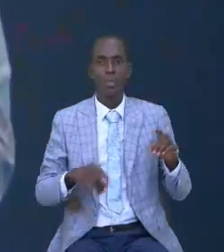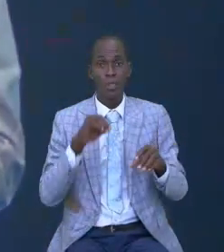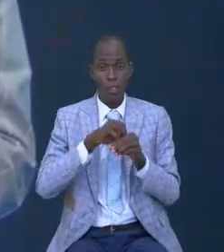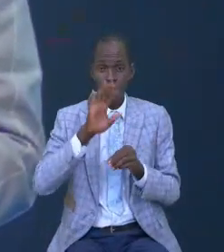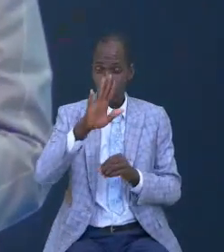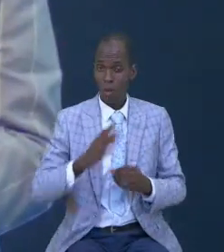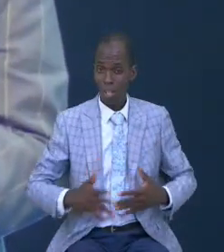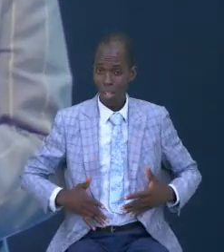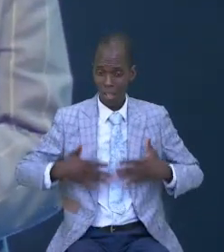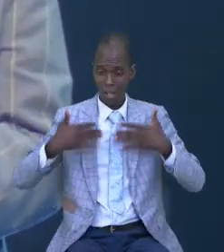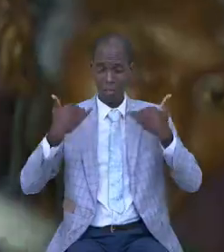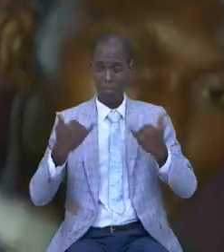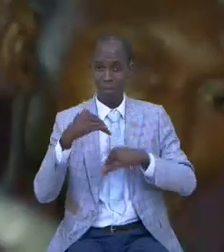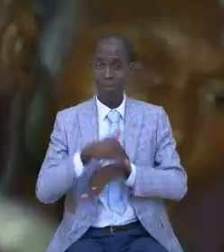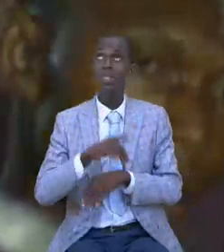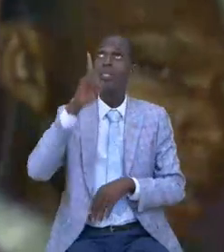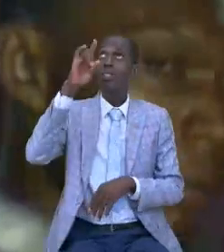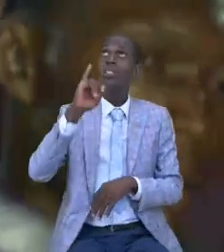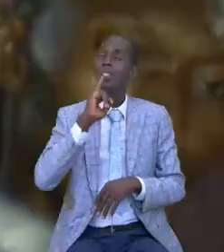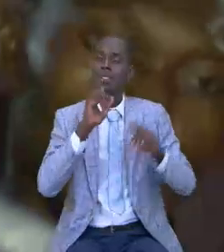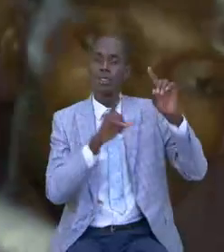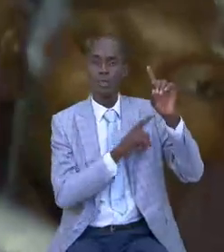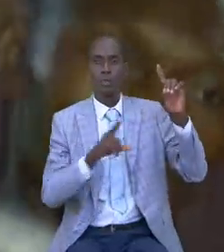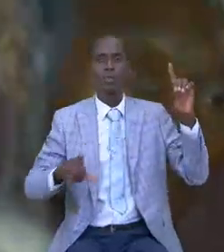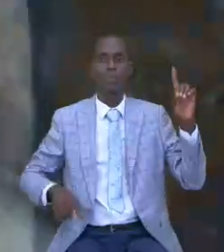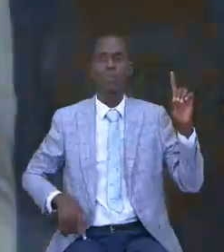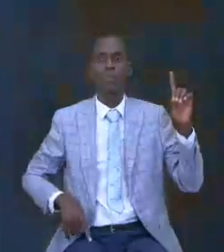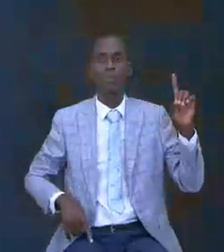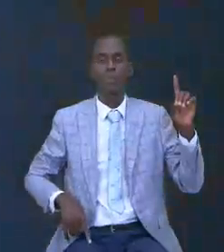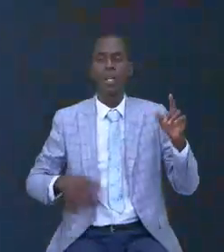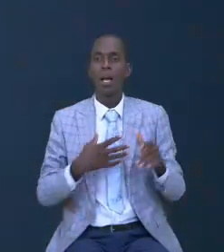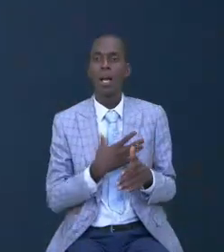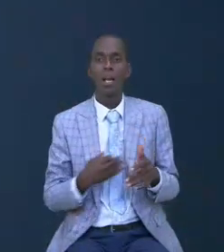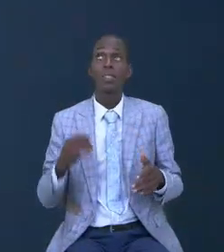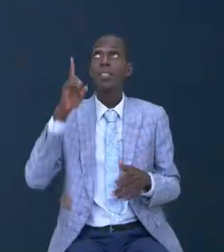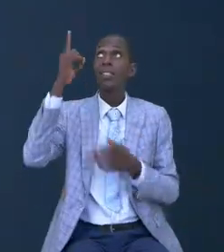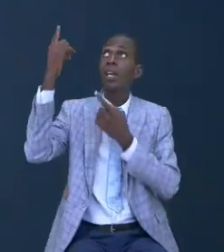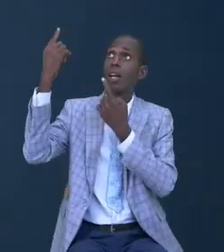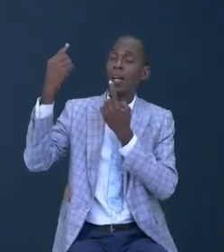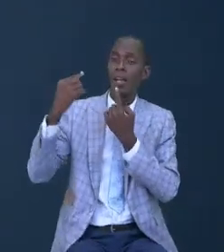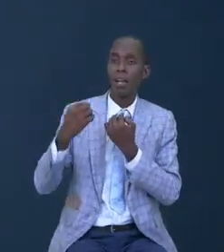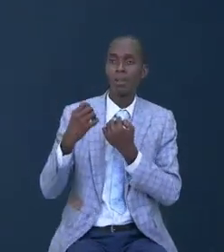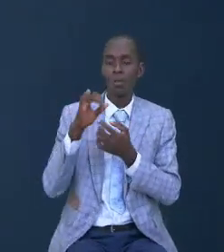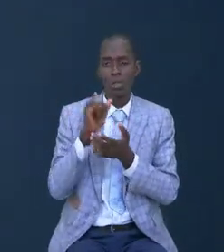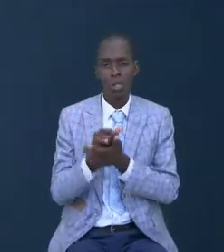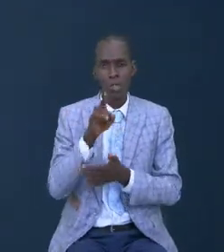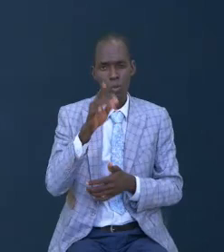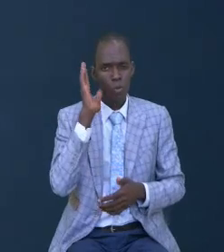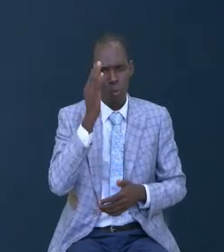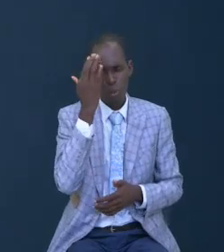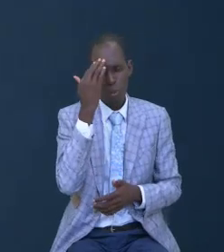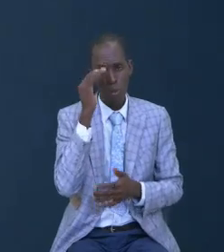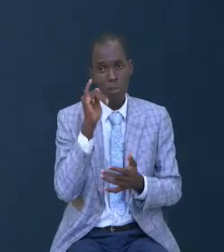life tonight, he is Lord. And he came so that you will know that that